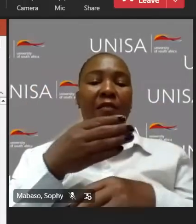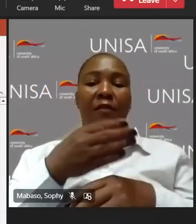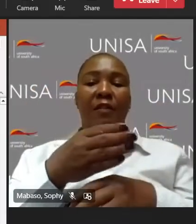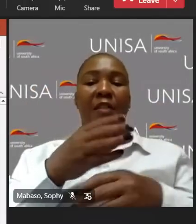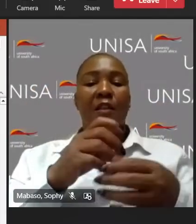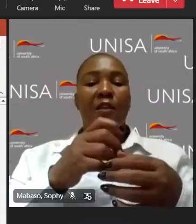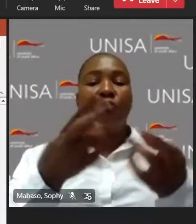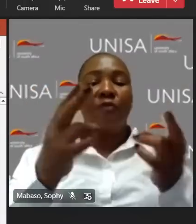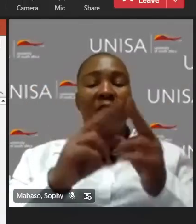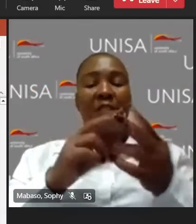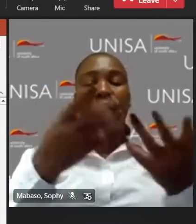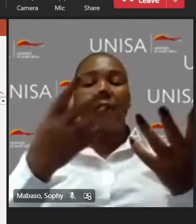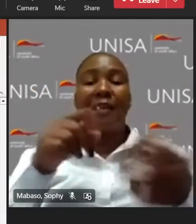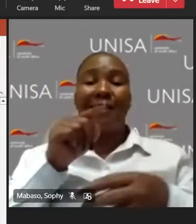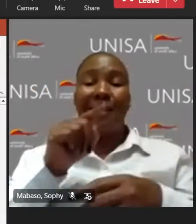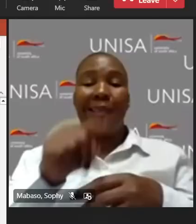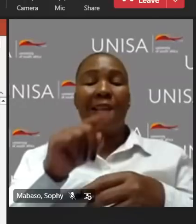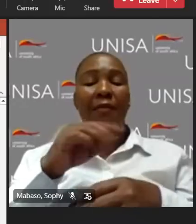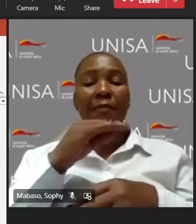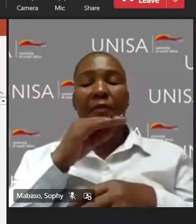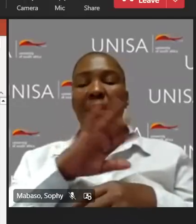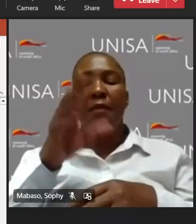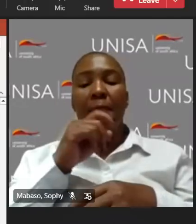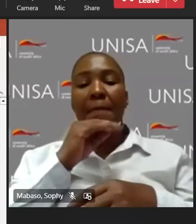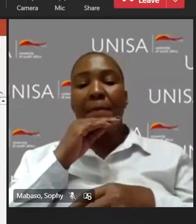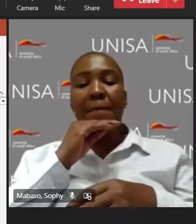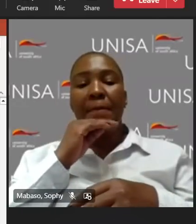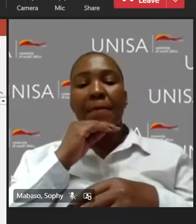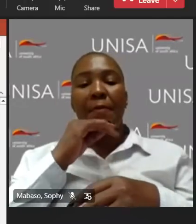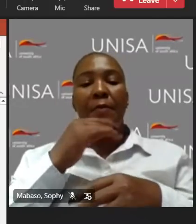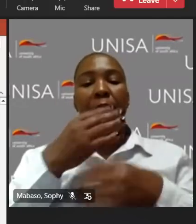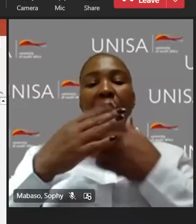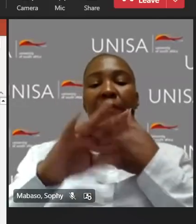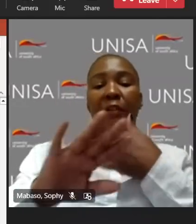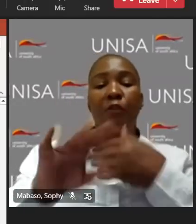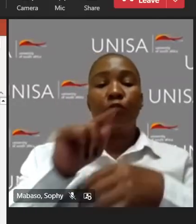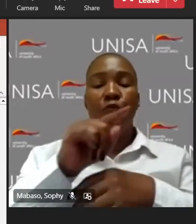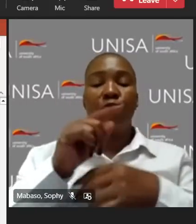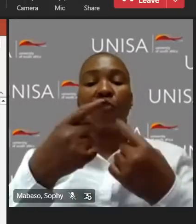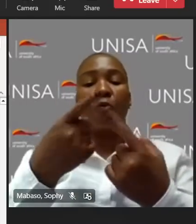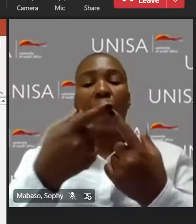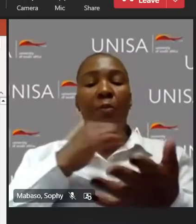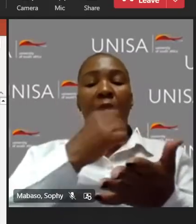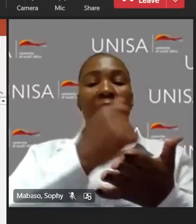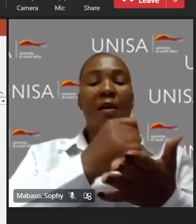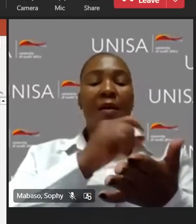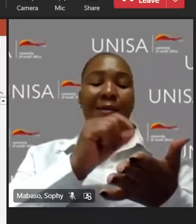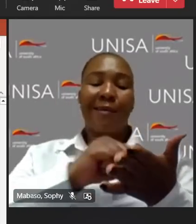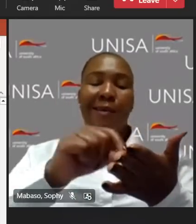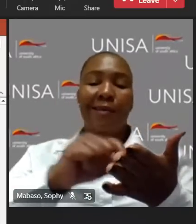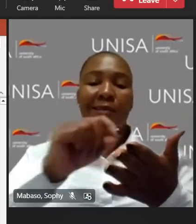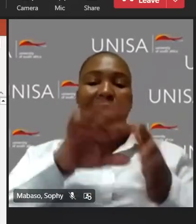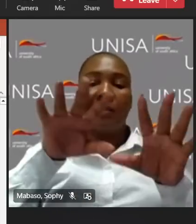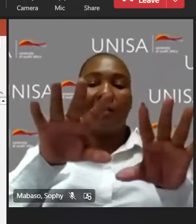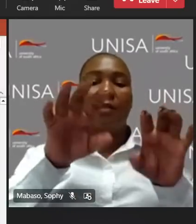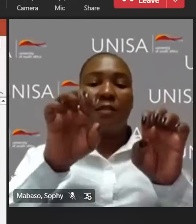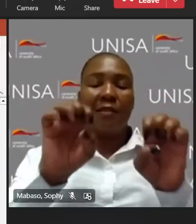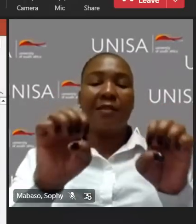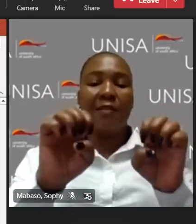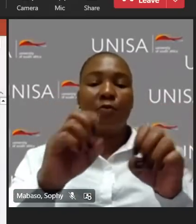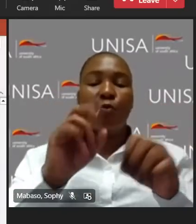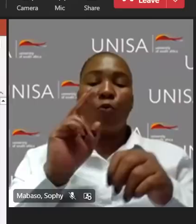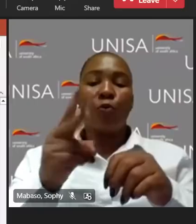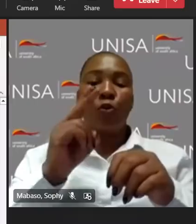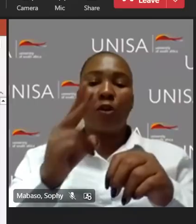However, that does not prevent you from writing your exams. or it does not prevent you